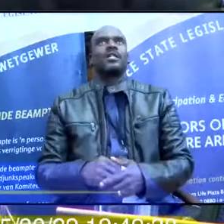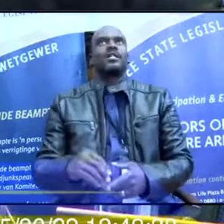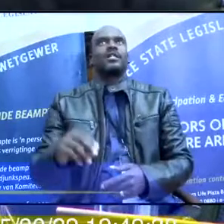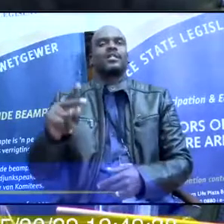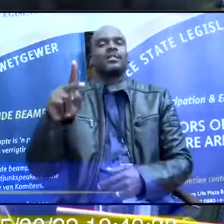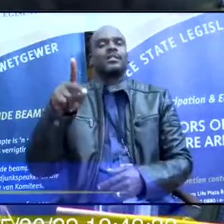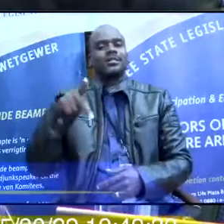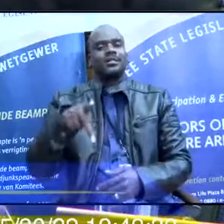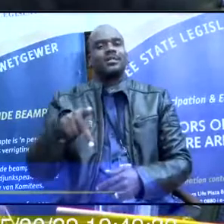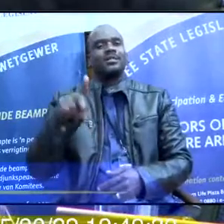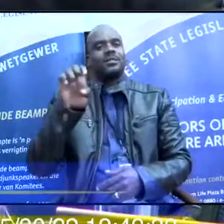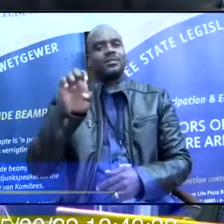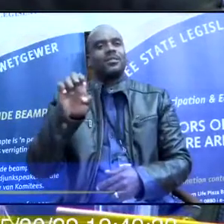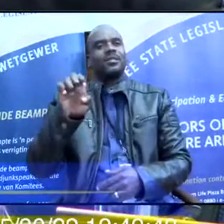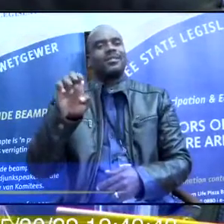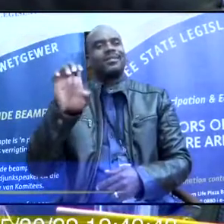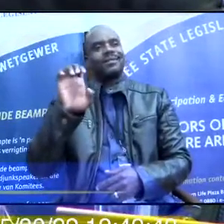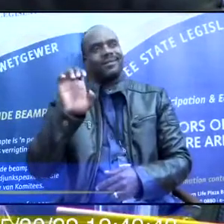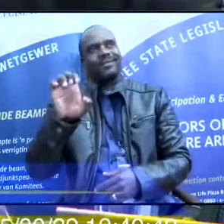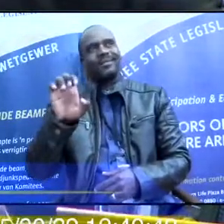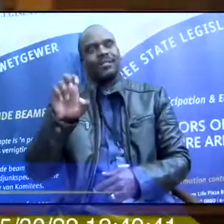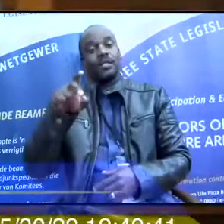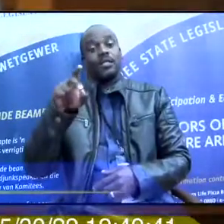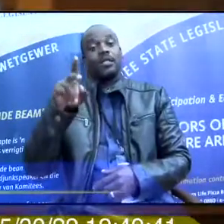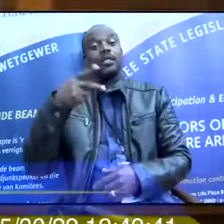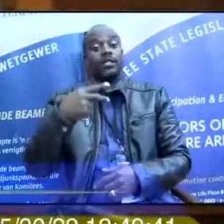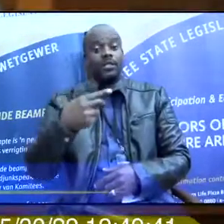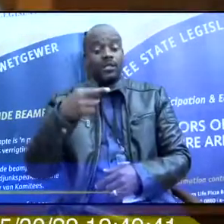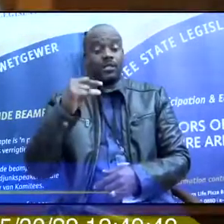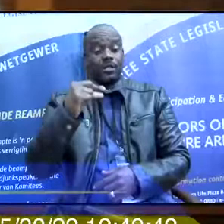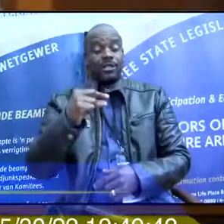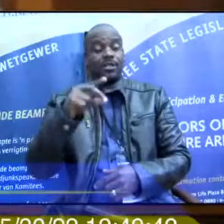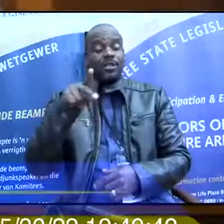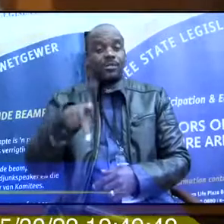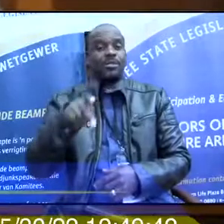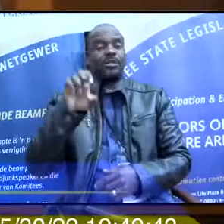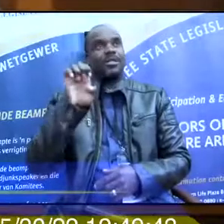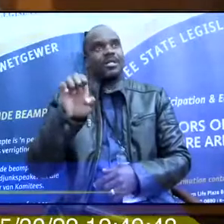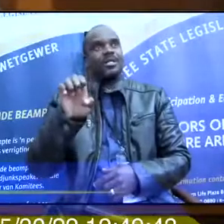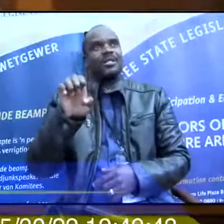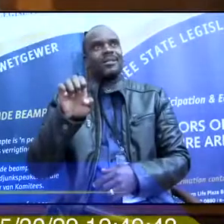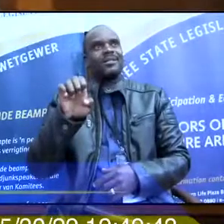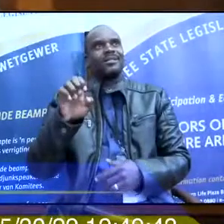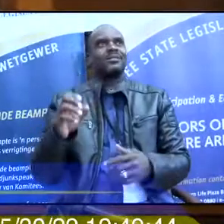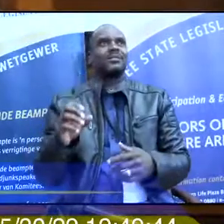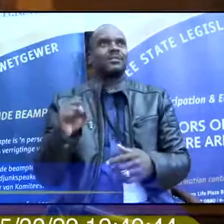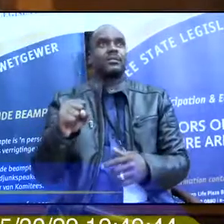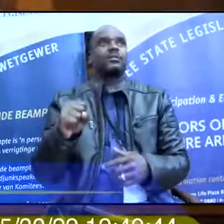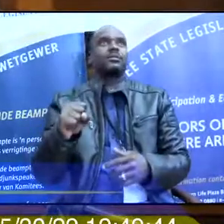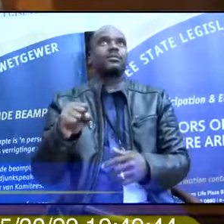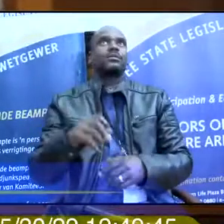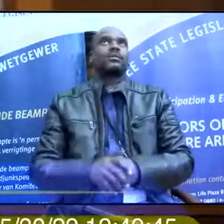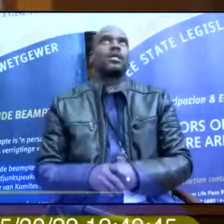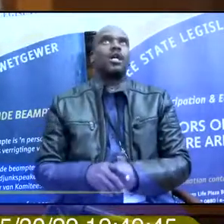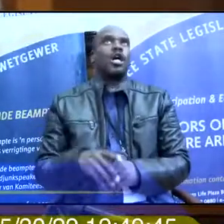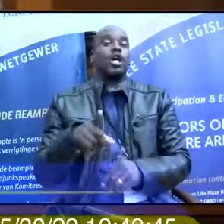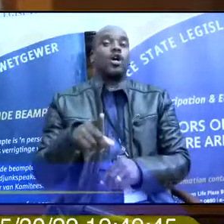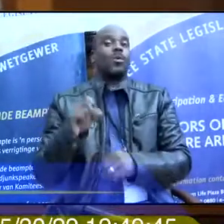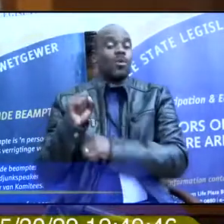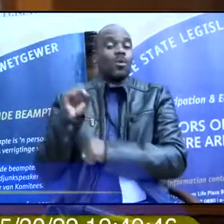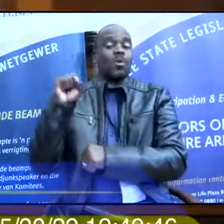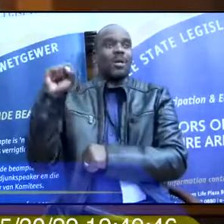working environment it's it's bad and covet msc exposed